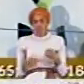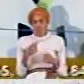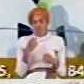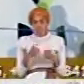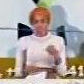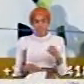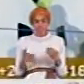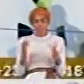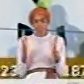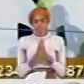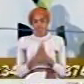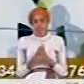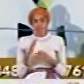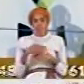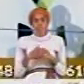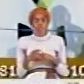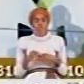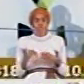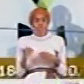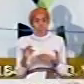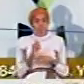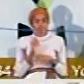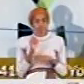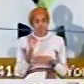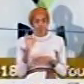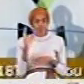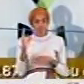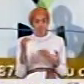tonight, she says she looked